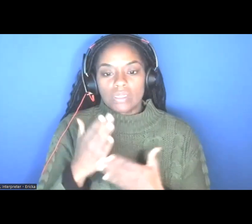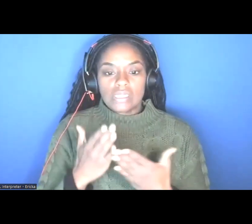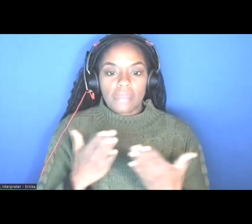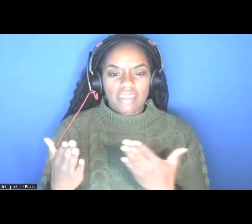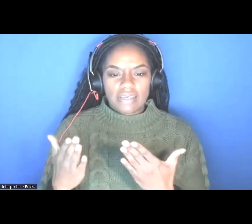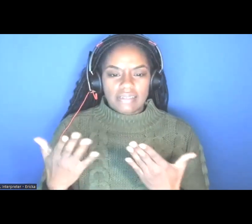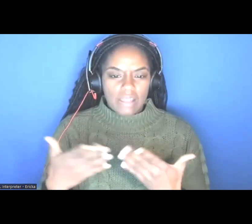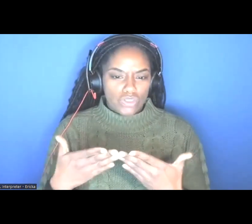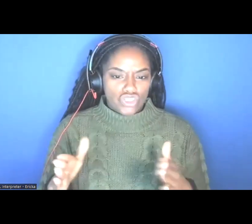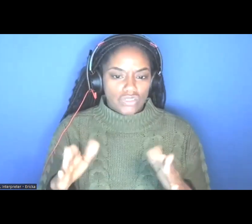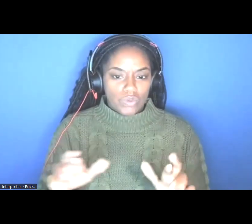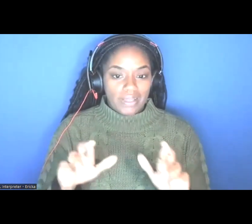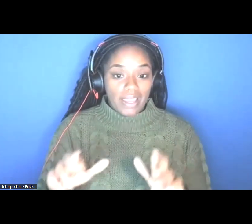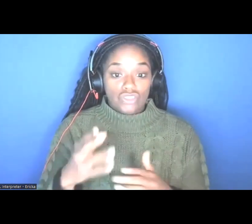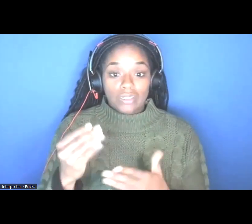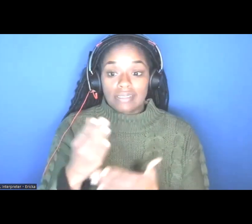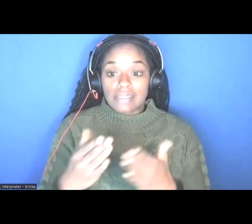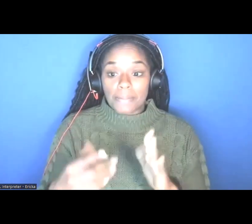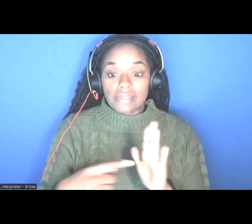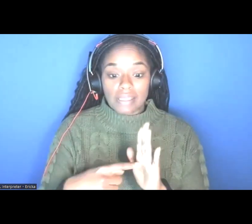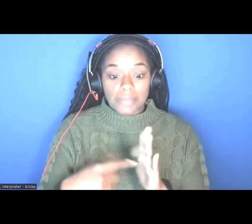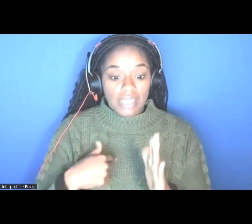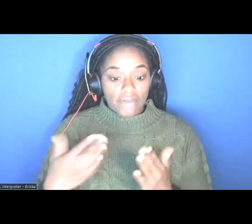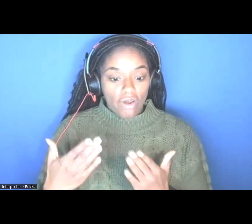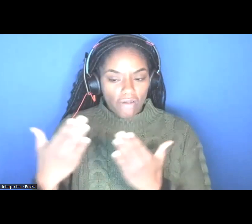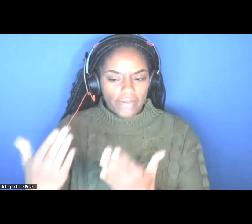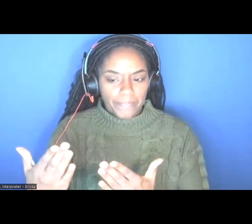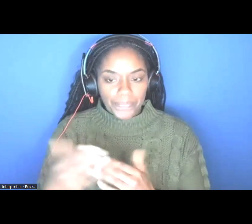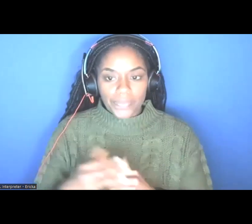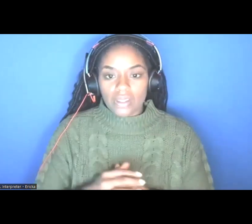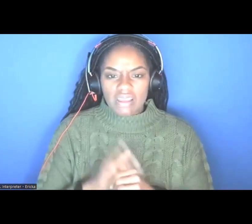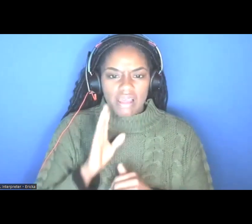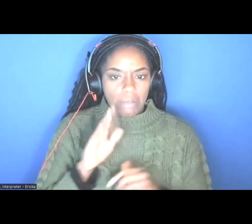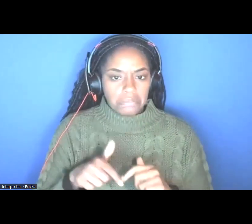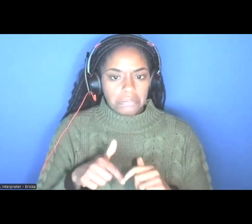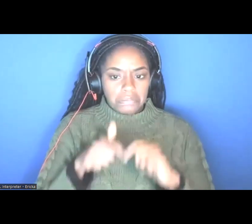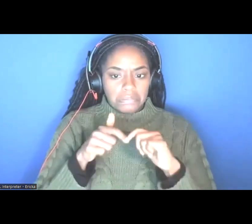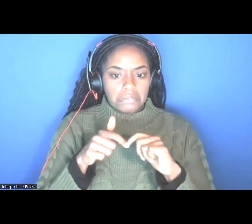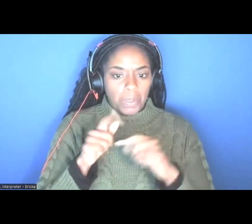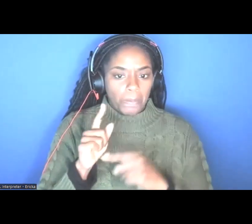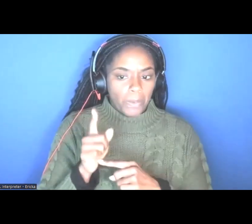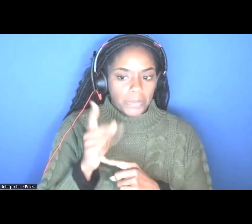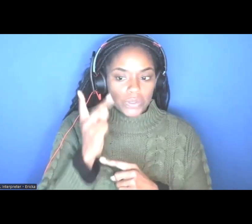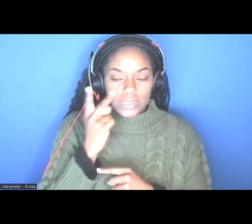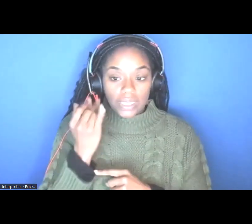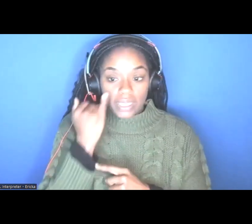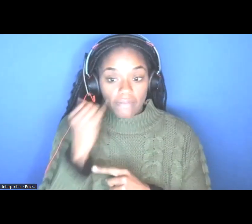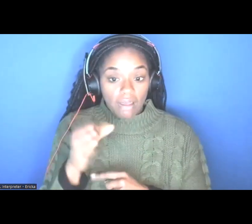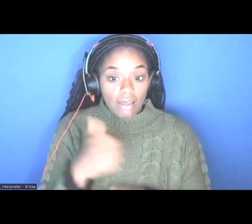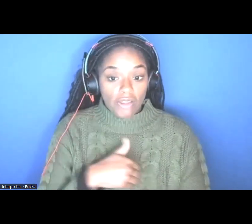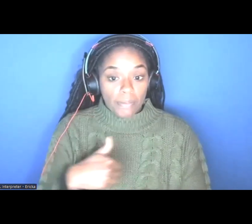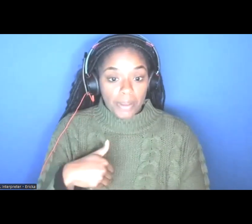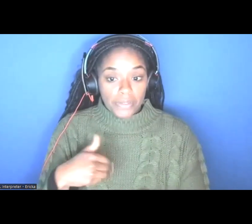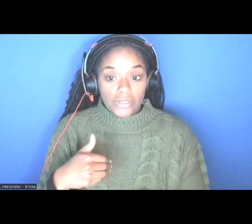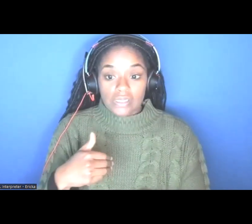kind of general reactions and some examples that I've offered. I'll actually pause for a second and actually see if the other members of the Impact Committee